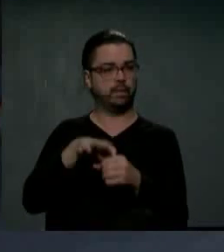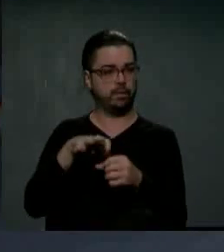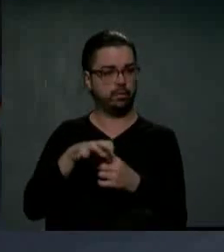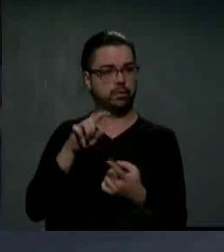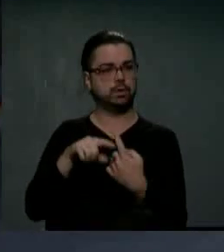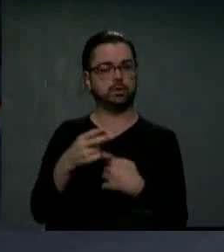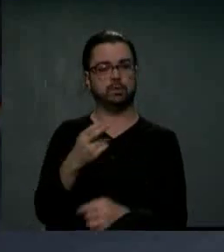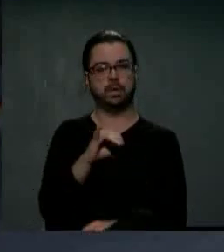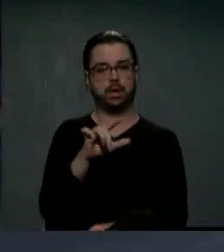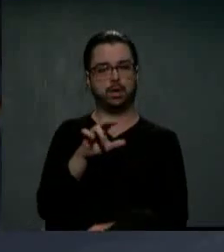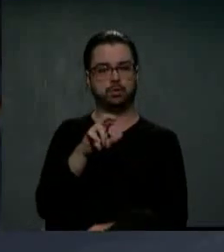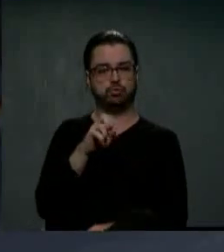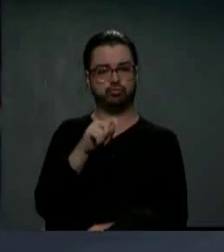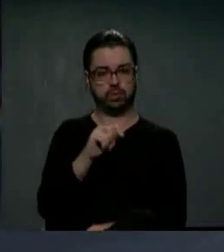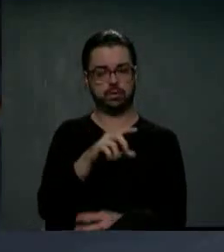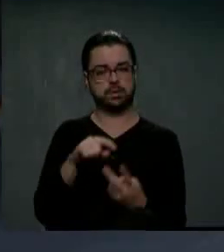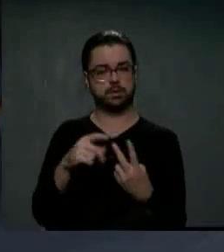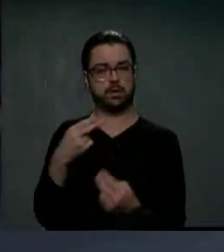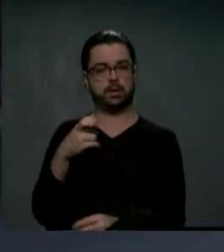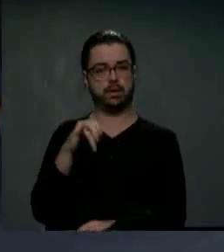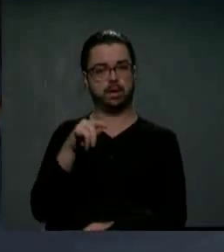Heights.